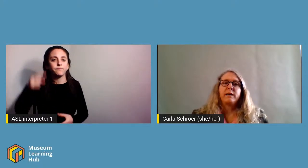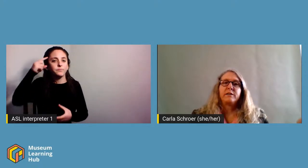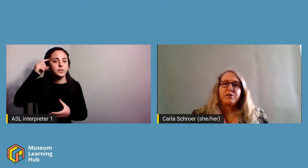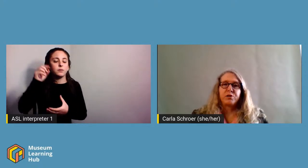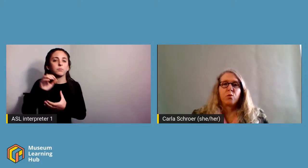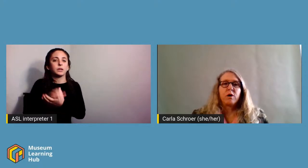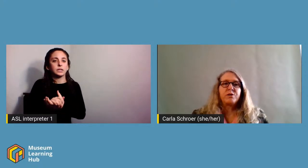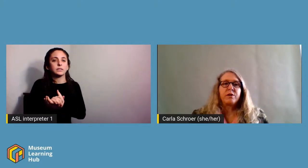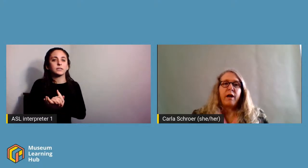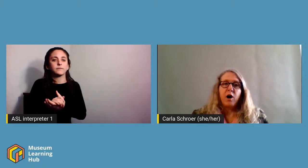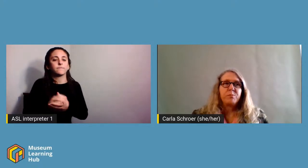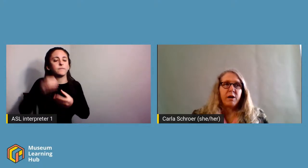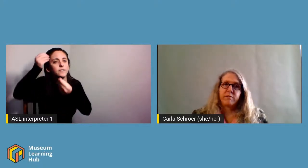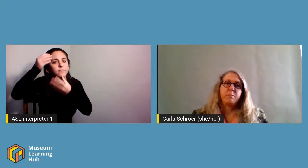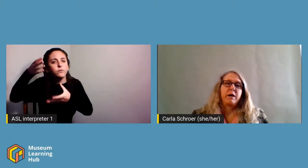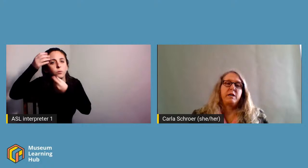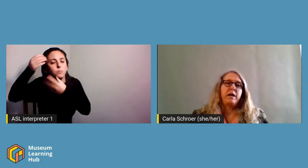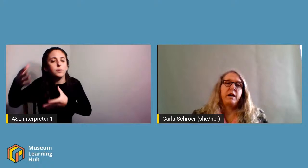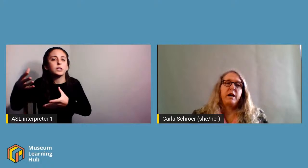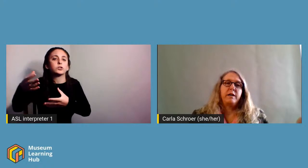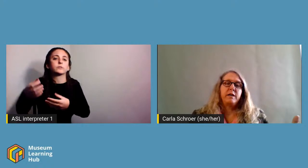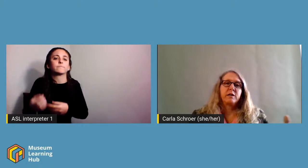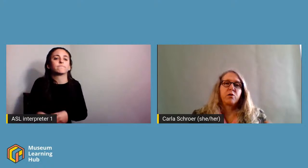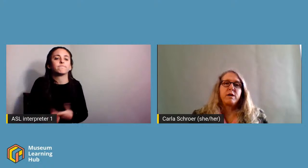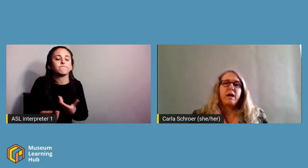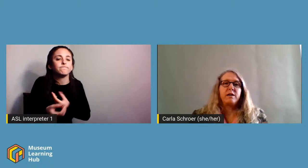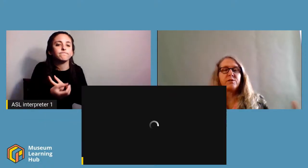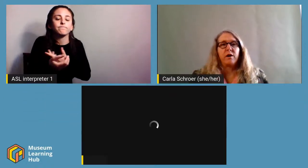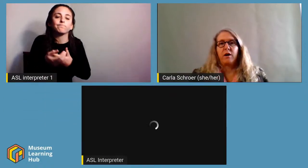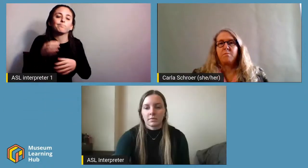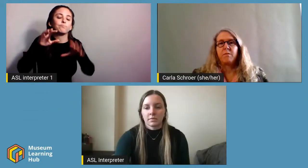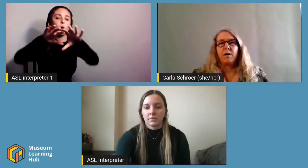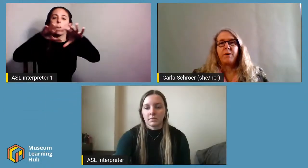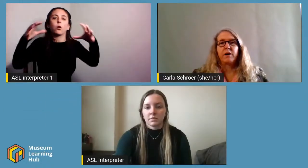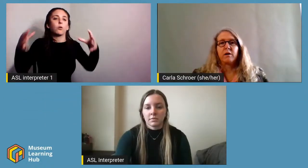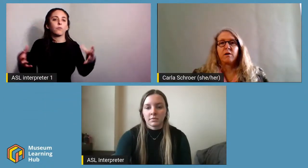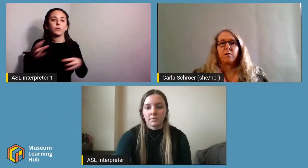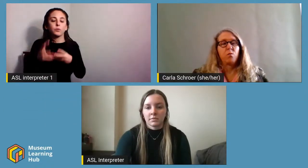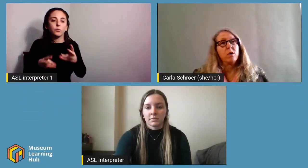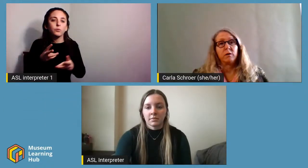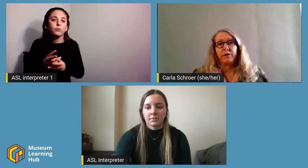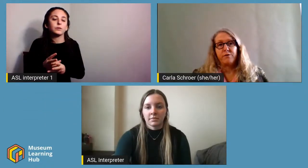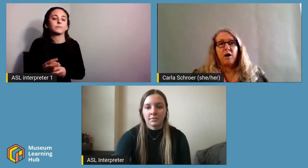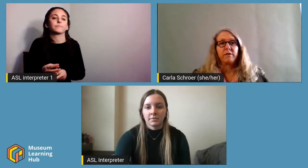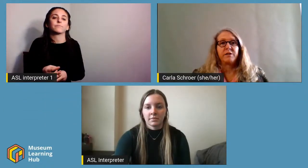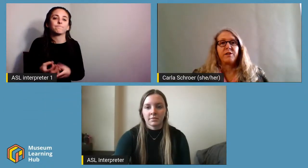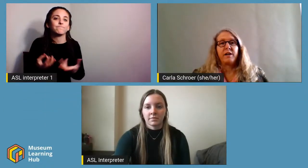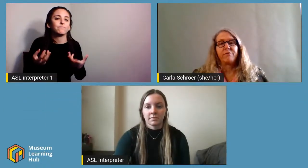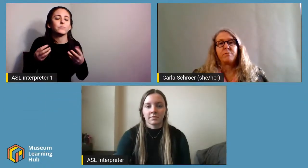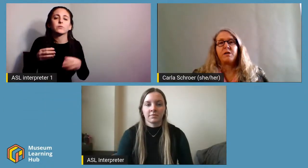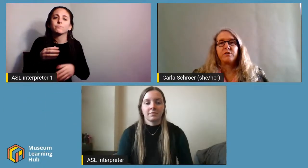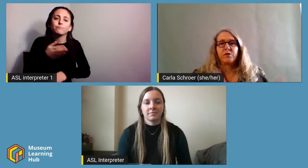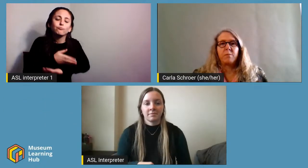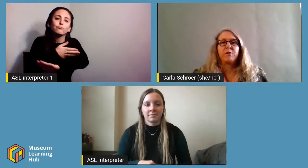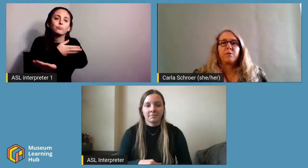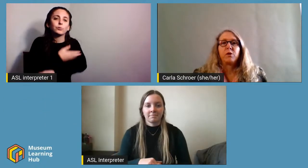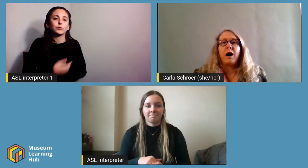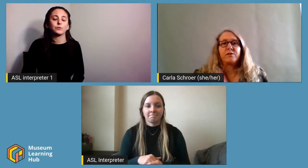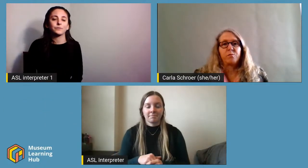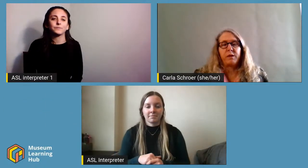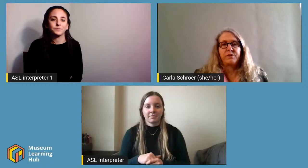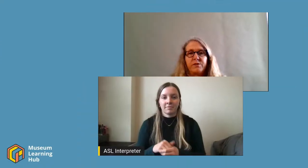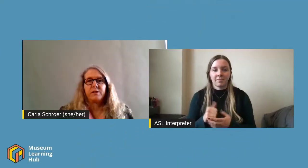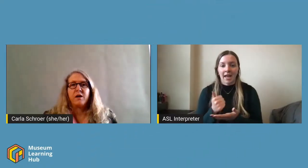that's widely sourced helps everybody, and it creates a better world of knowledge, that information is coming